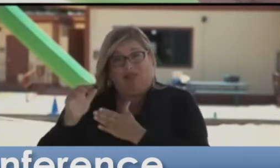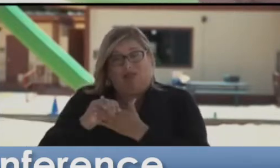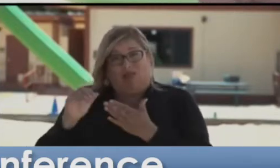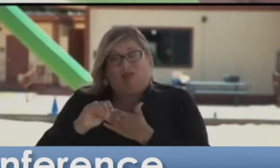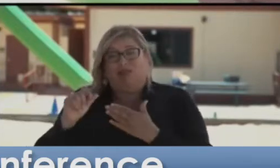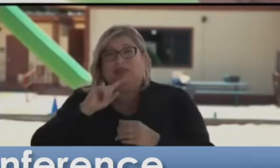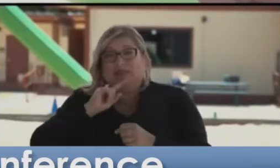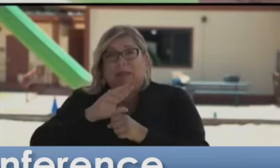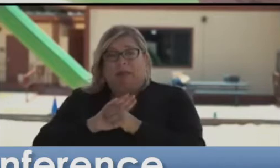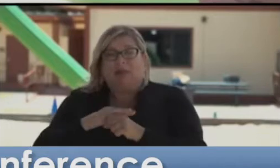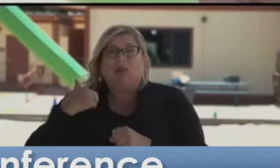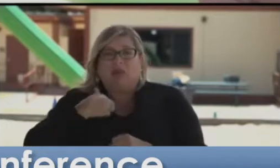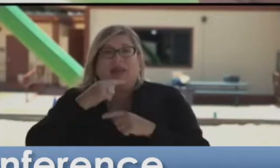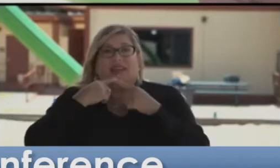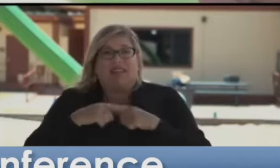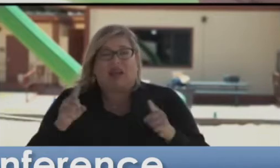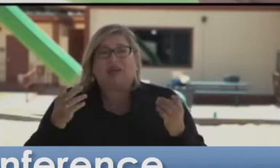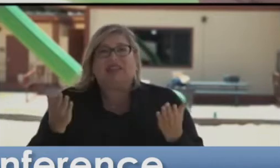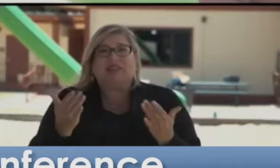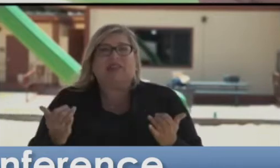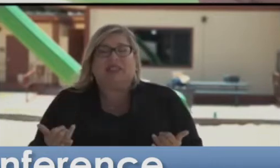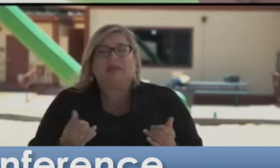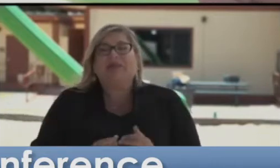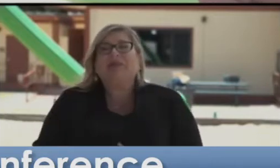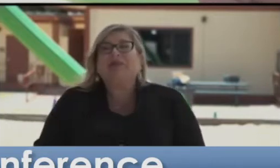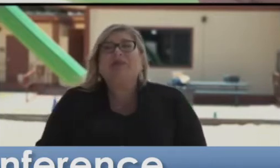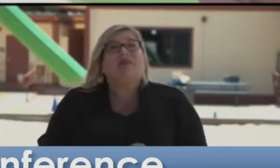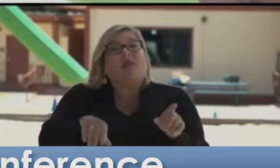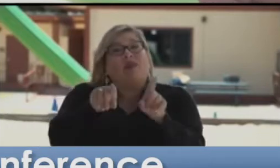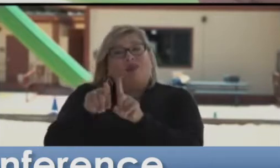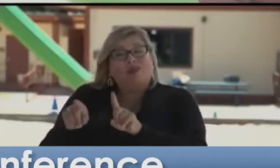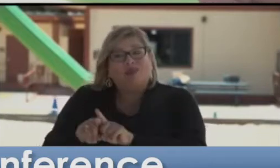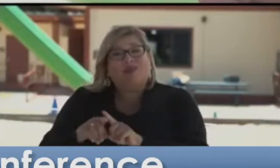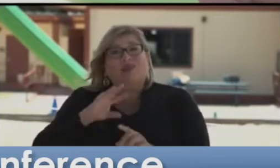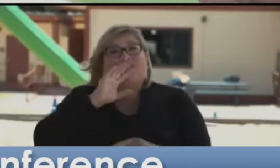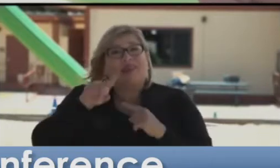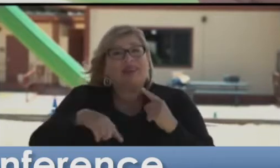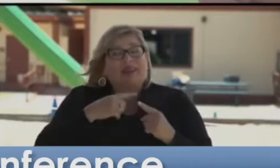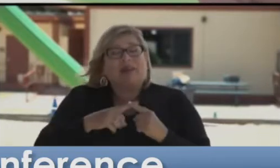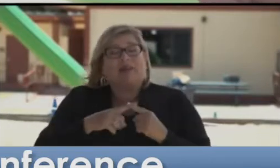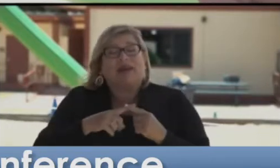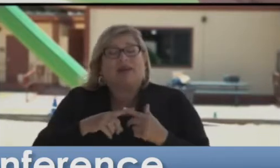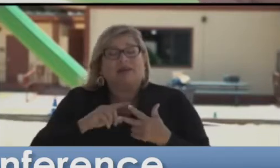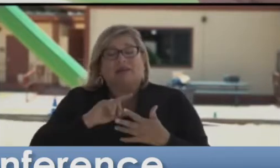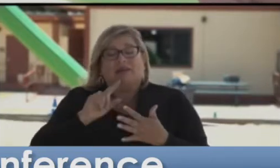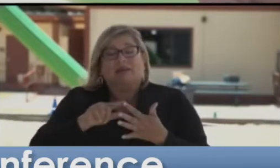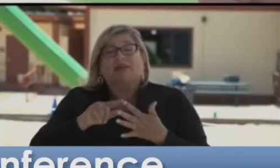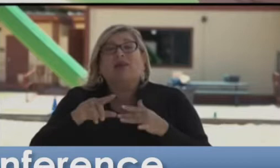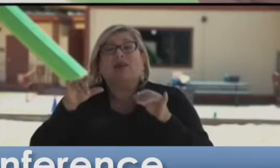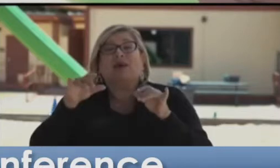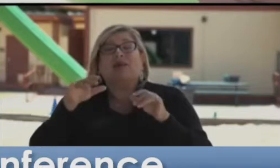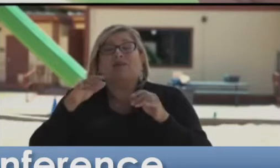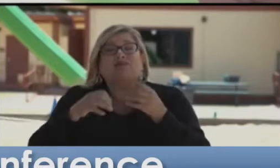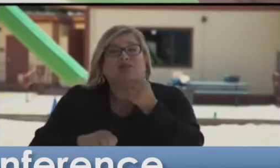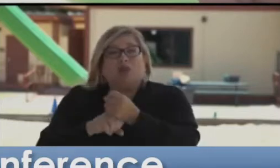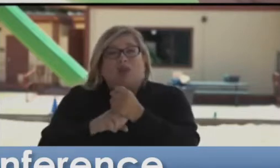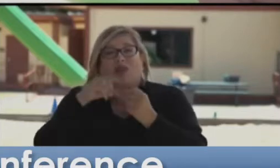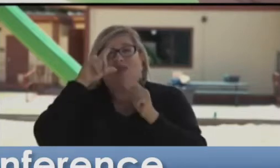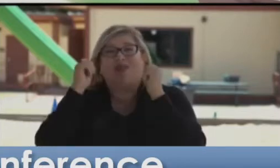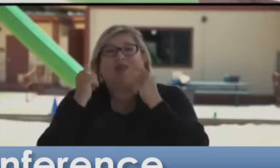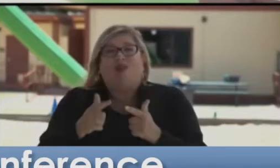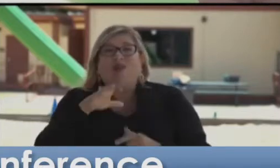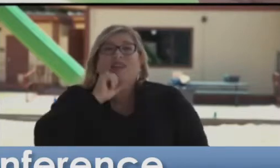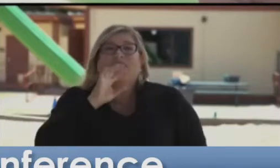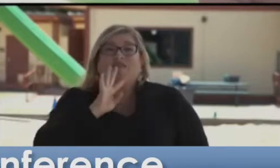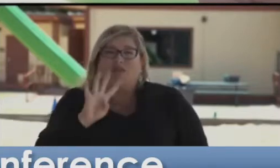that we are announcing here today. In addition to universal support for all 4-year-olds with TK